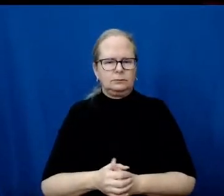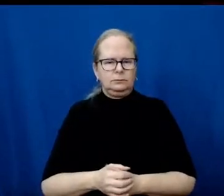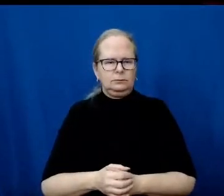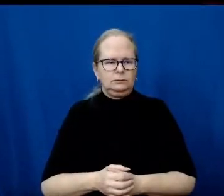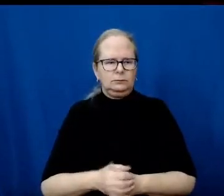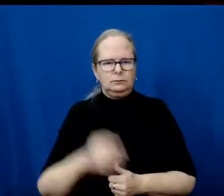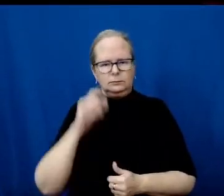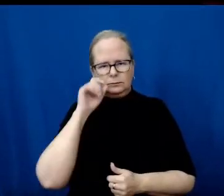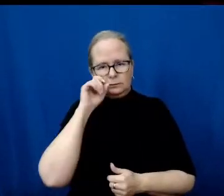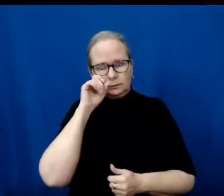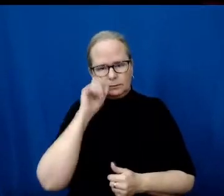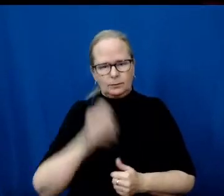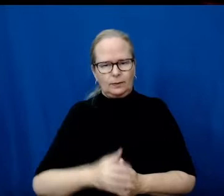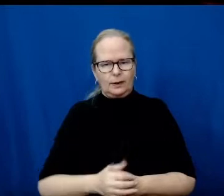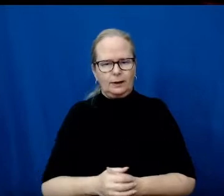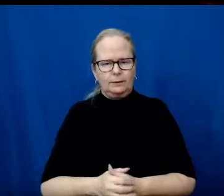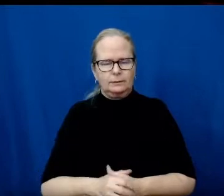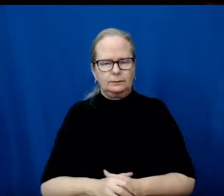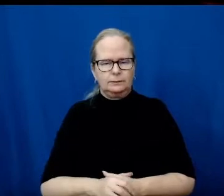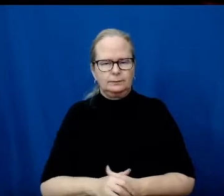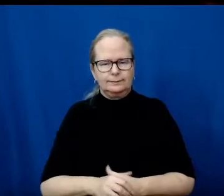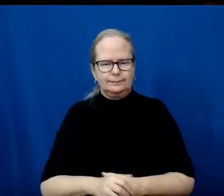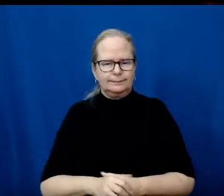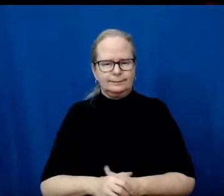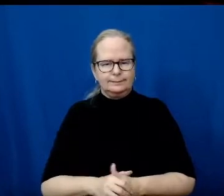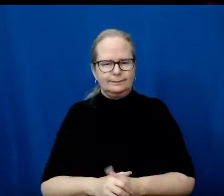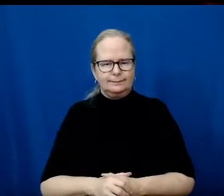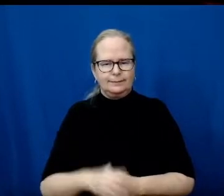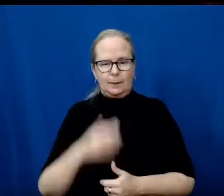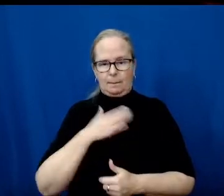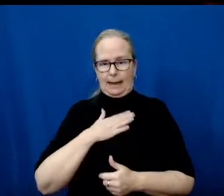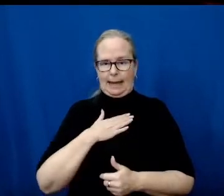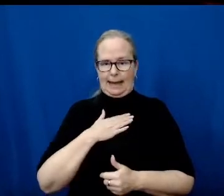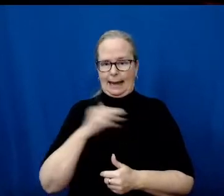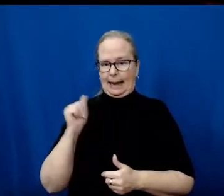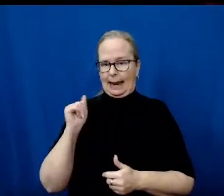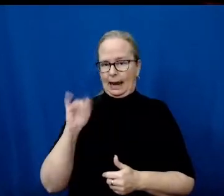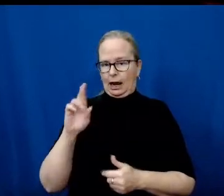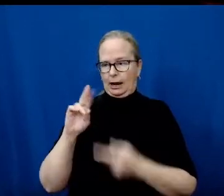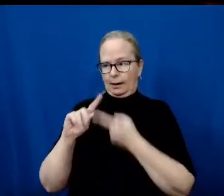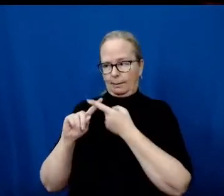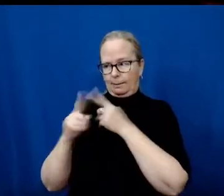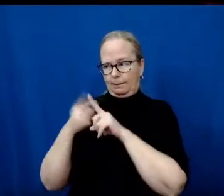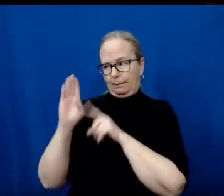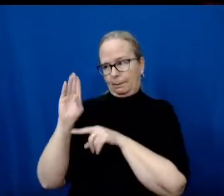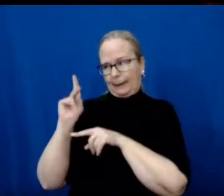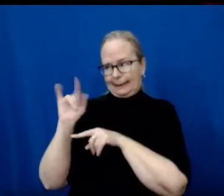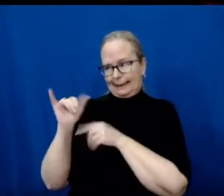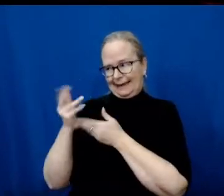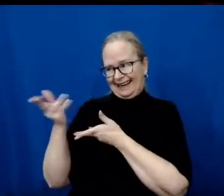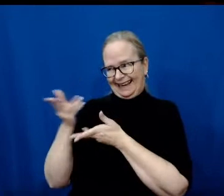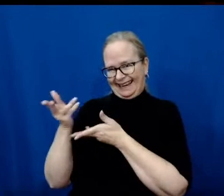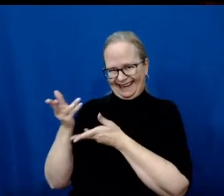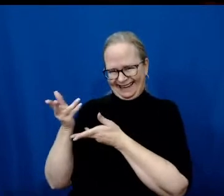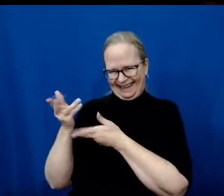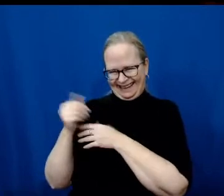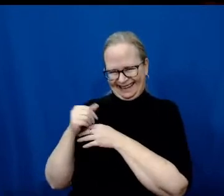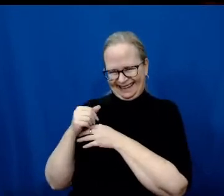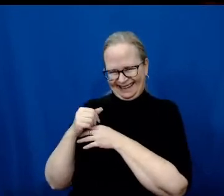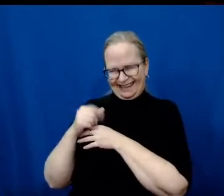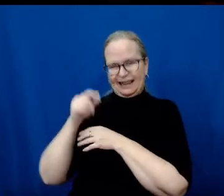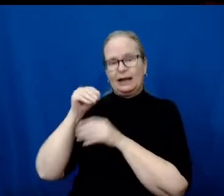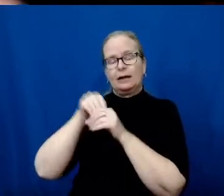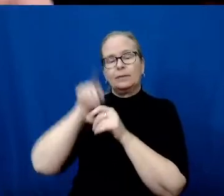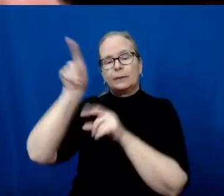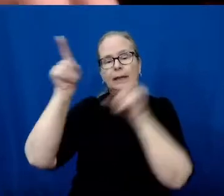who lives in India, she had contracted COVID and she lives with her 2 parents, and they have, you know,